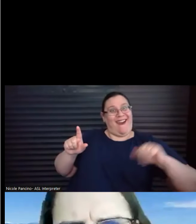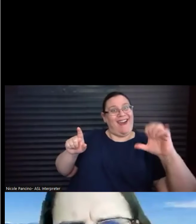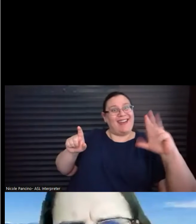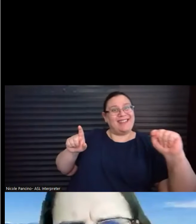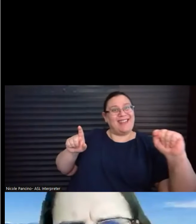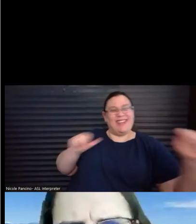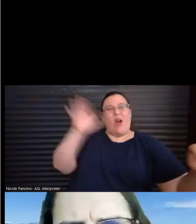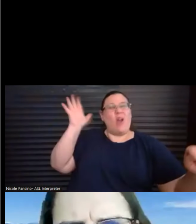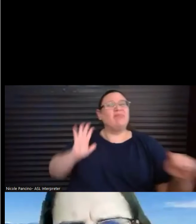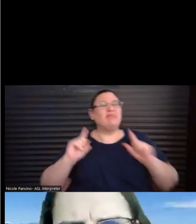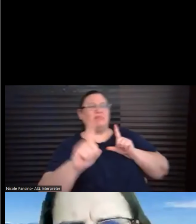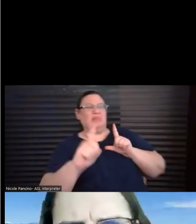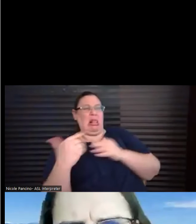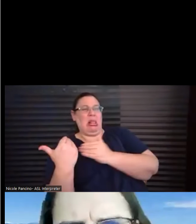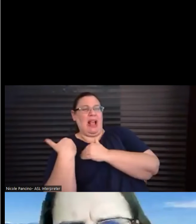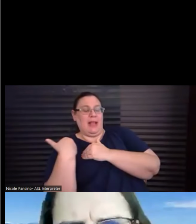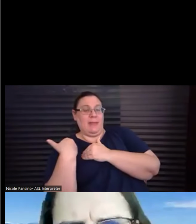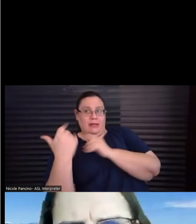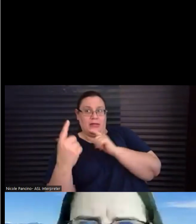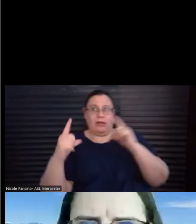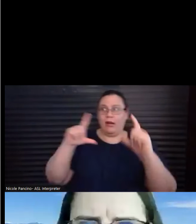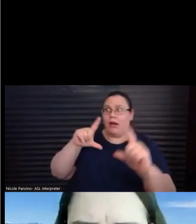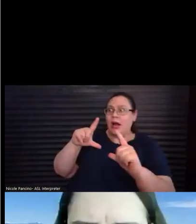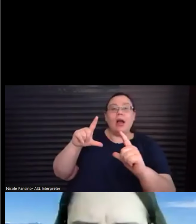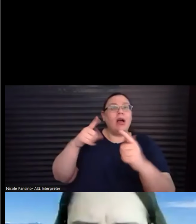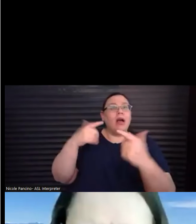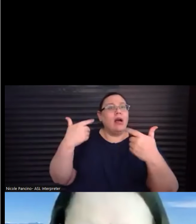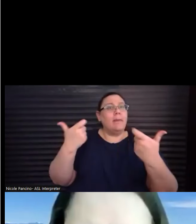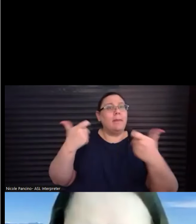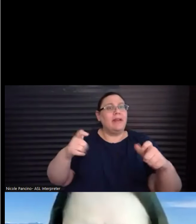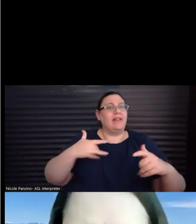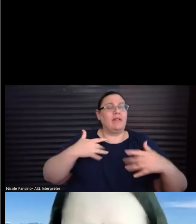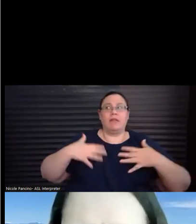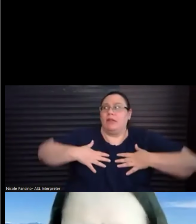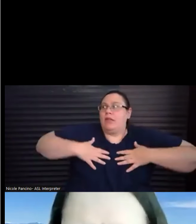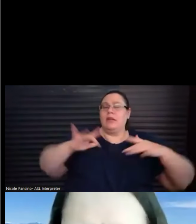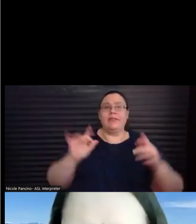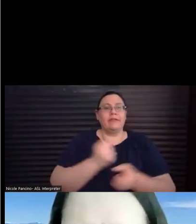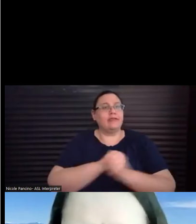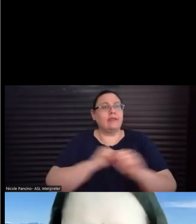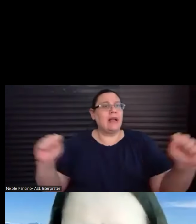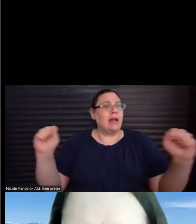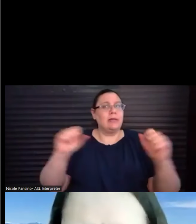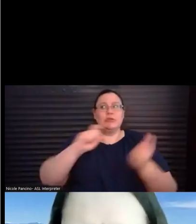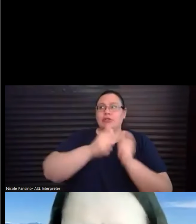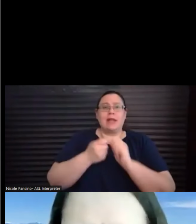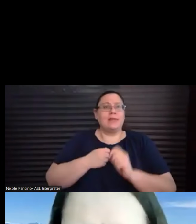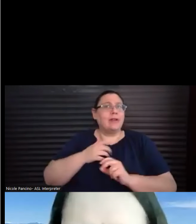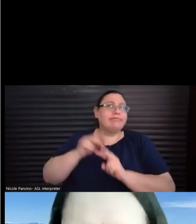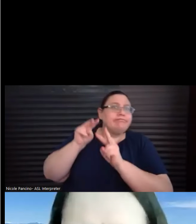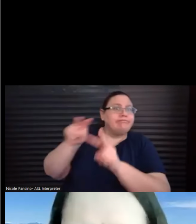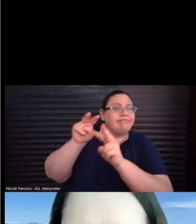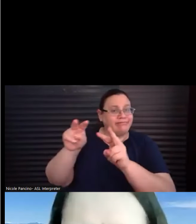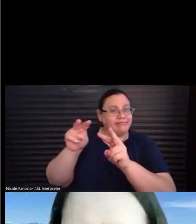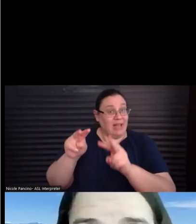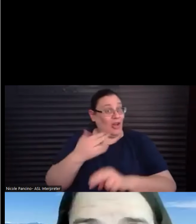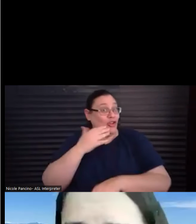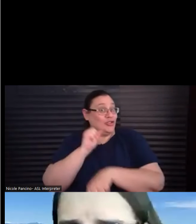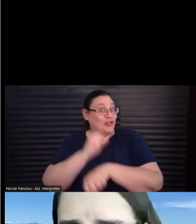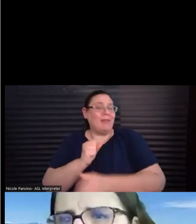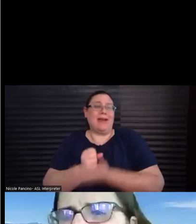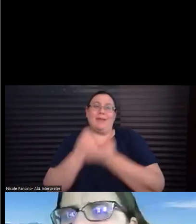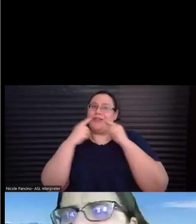changed my entire outlook and took a huge weight off my shoulders. Having a good job can accomplish this too. So